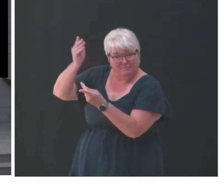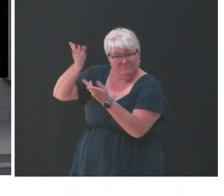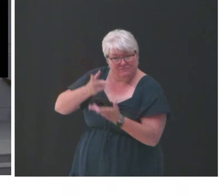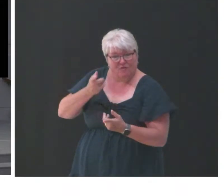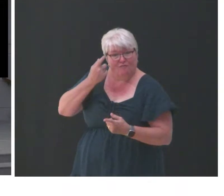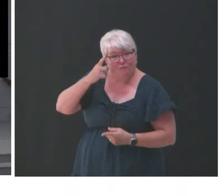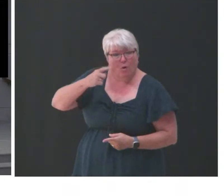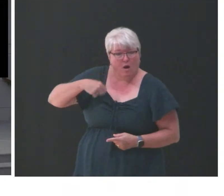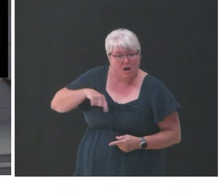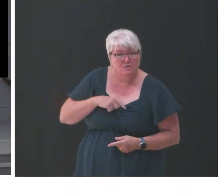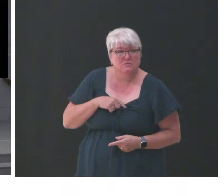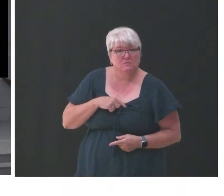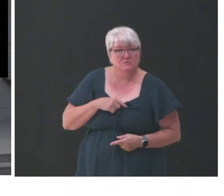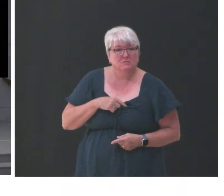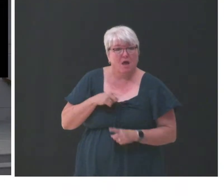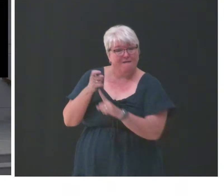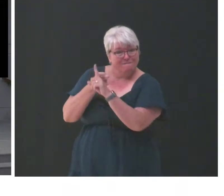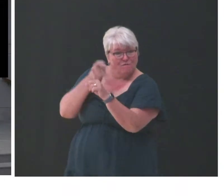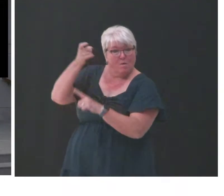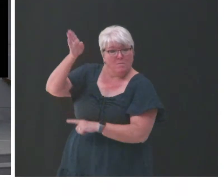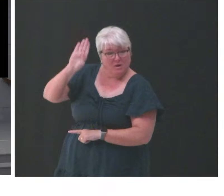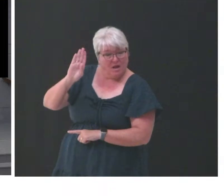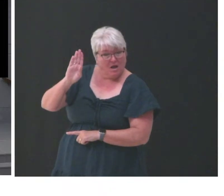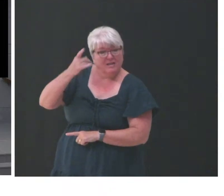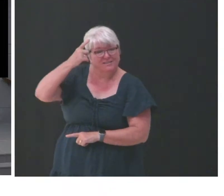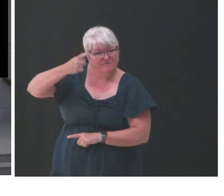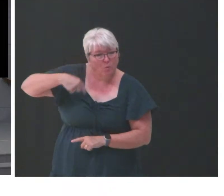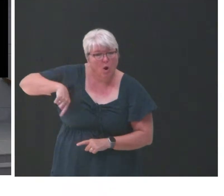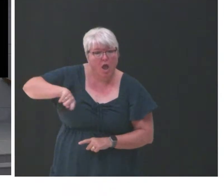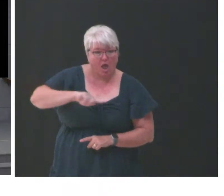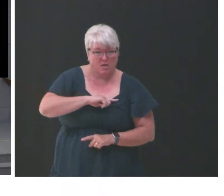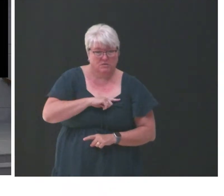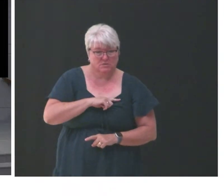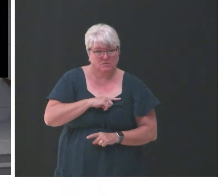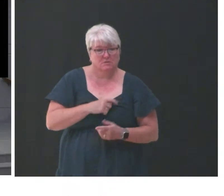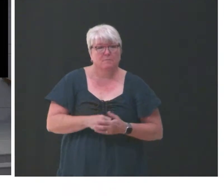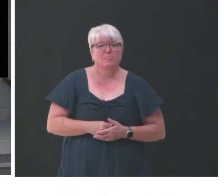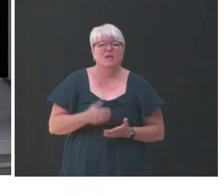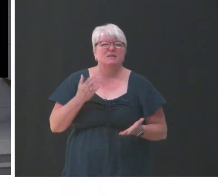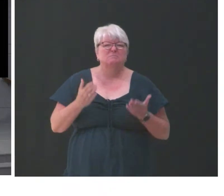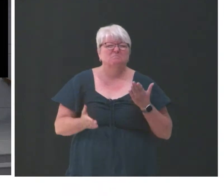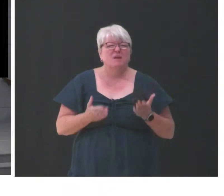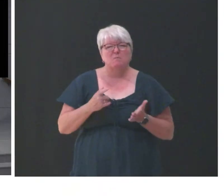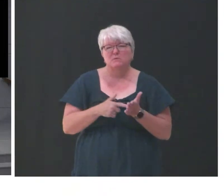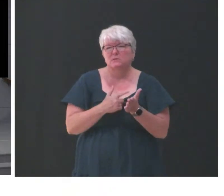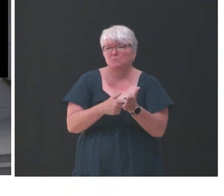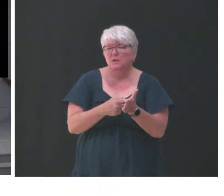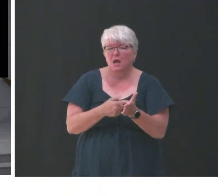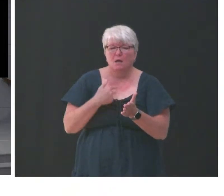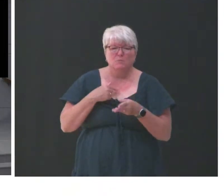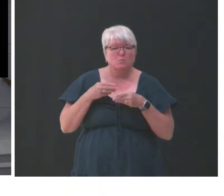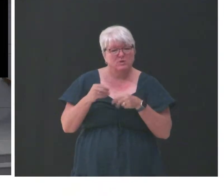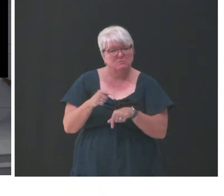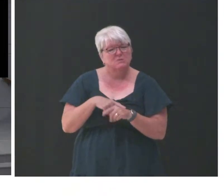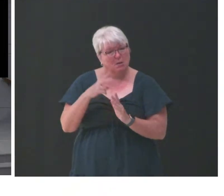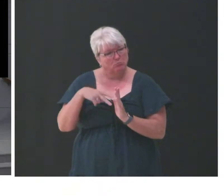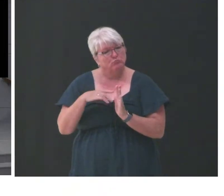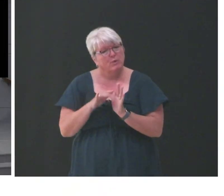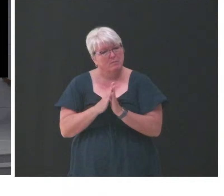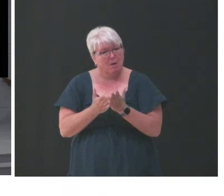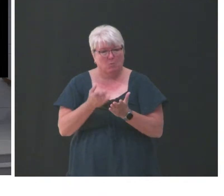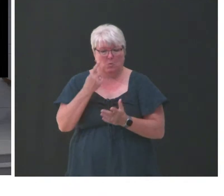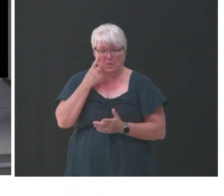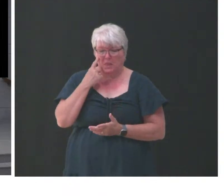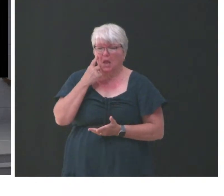for us. It's from God, and it's for us. And there may be some time that we spend time reading the Bible, and we think,